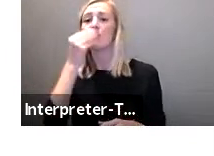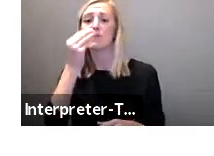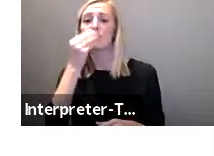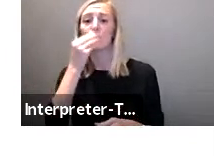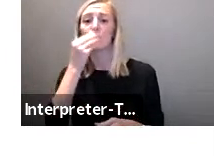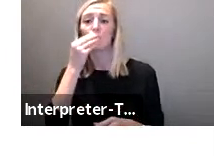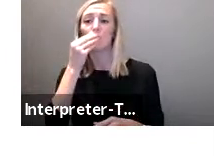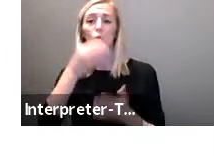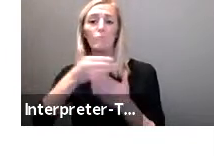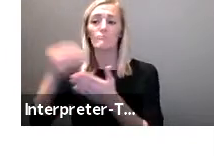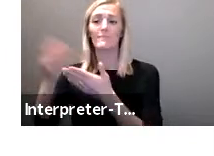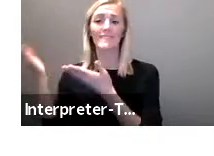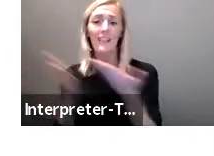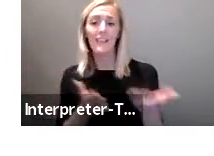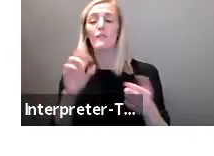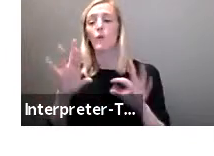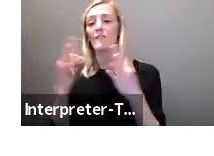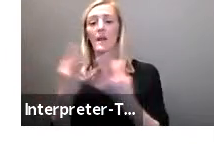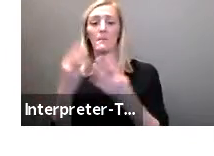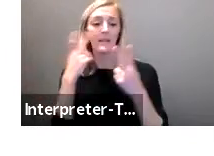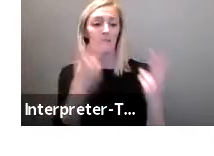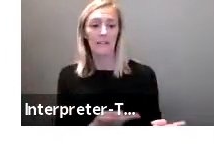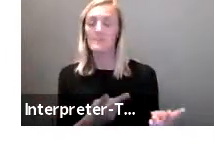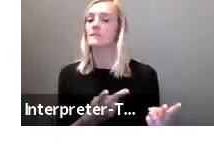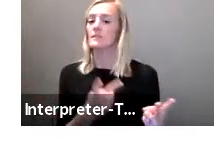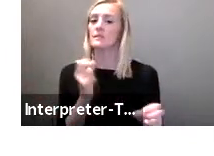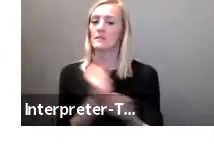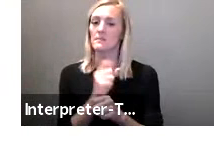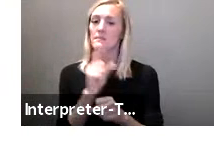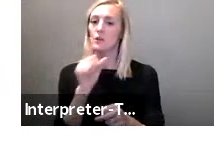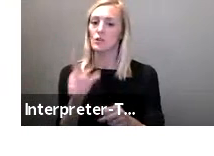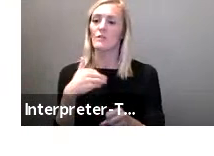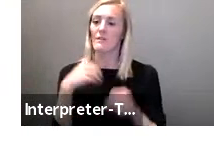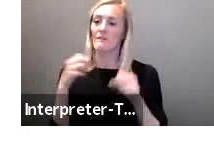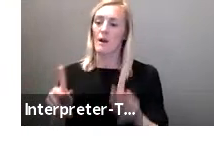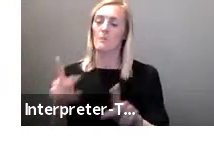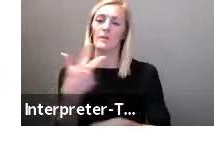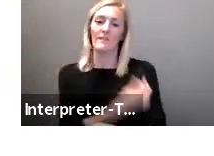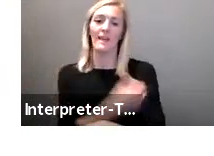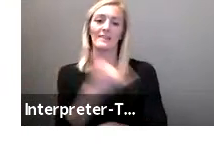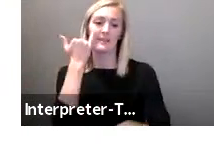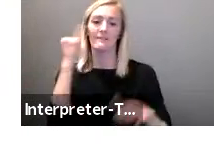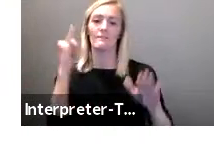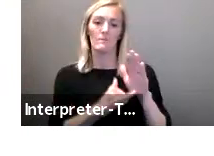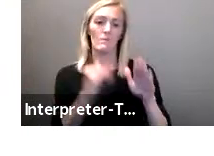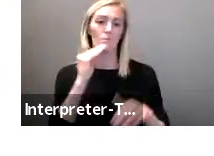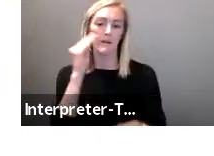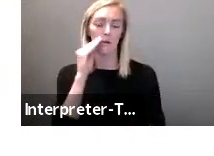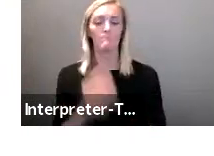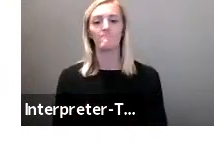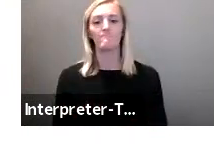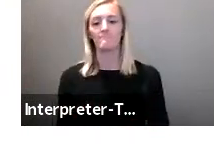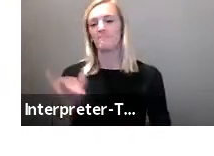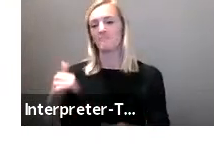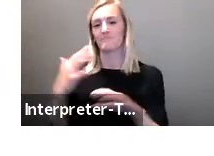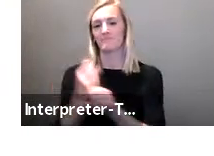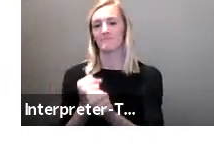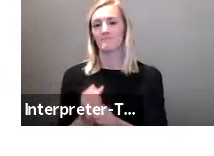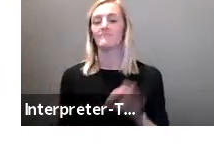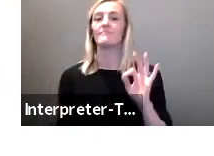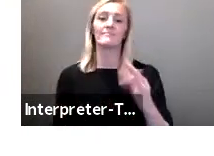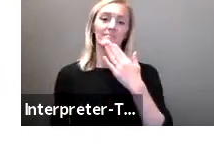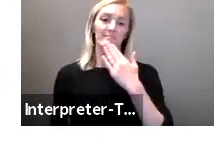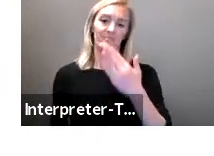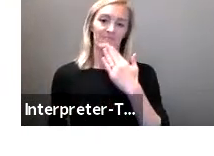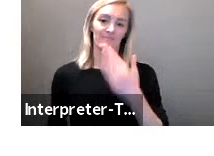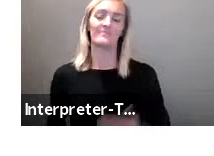having family visit them, but to make sure that people have the opportunity to get vaccinated if they're homebound. So in a nutshell. Thank you, Stacey.